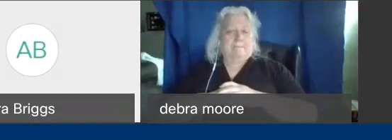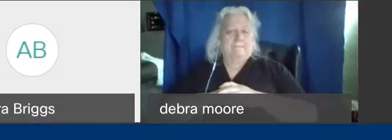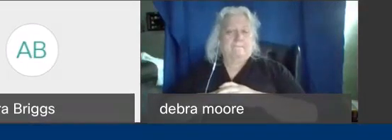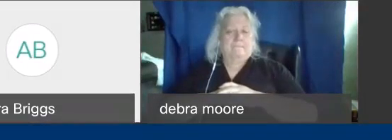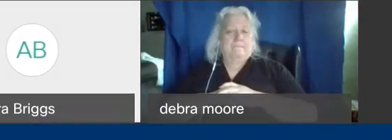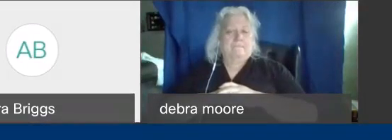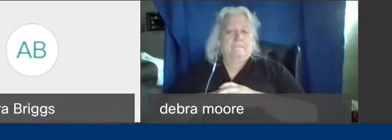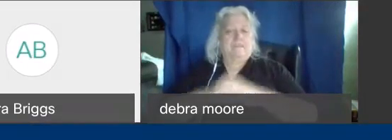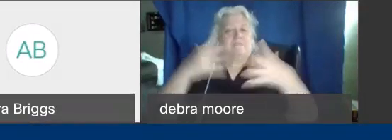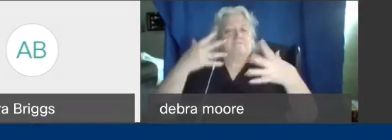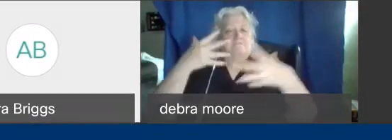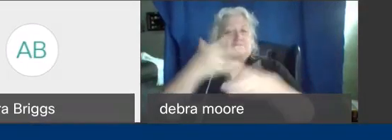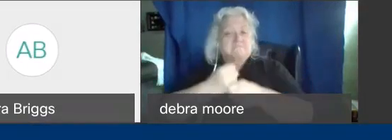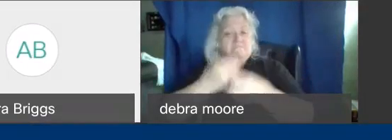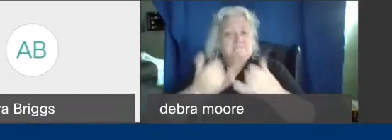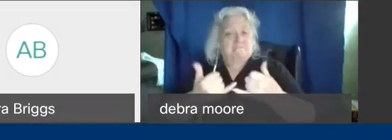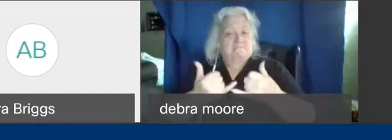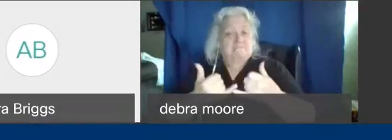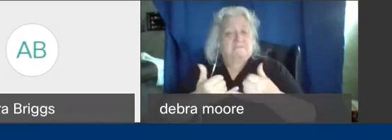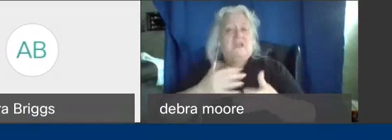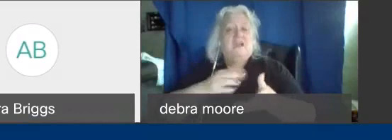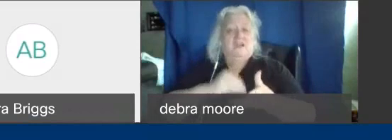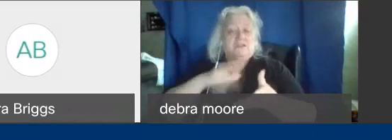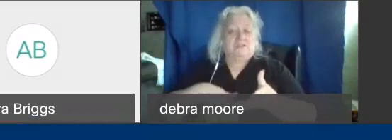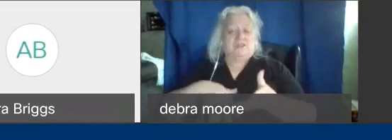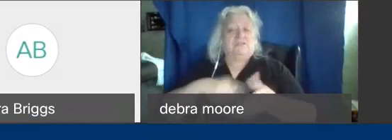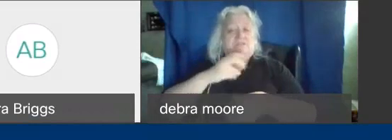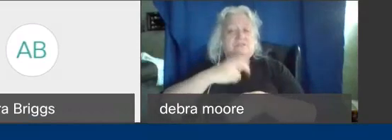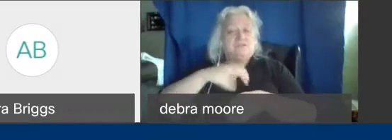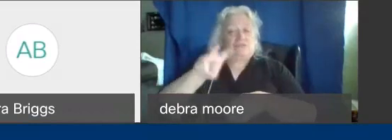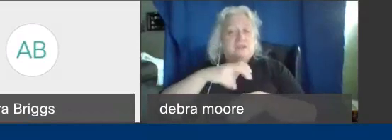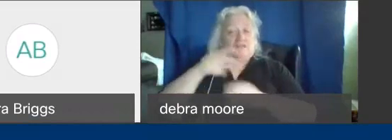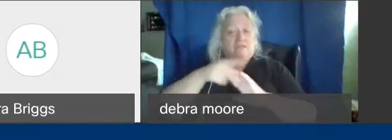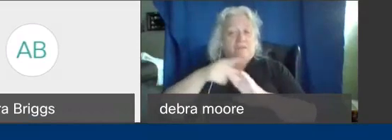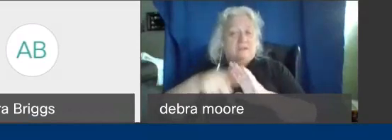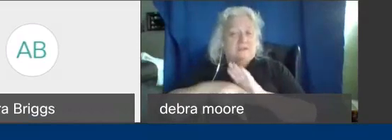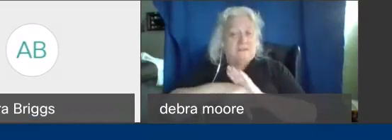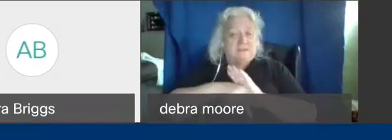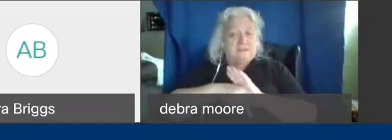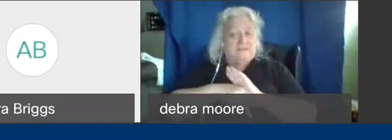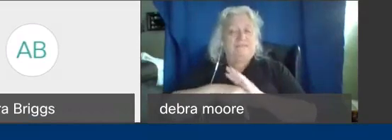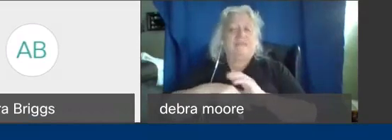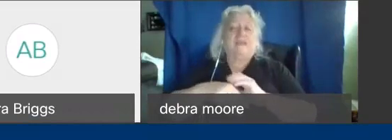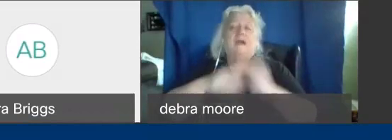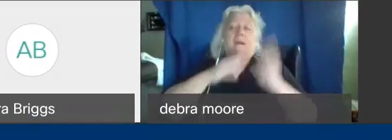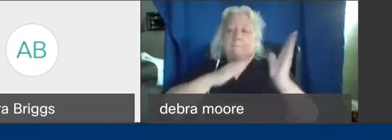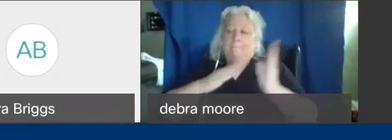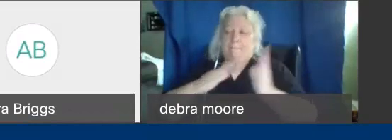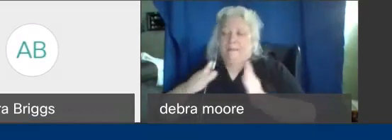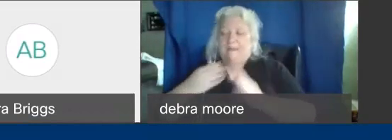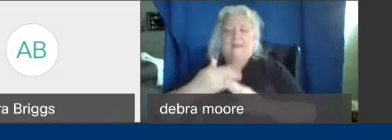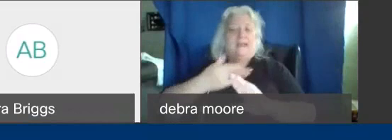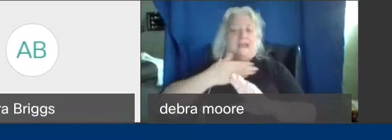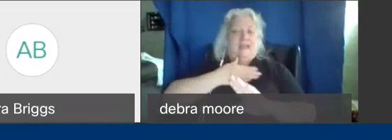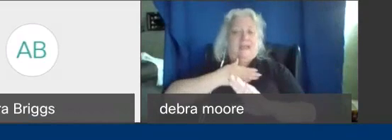So in summary, you can view the student travel policy on the website, but it is important to remember that planning ahead is the key when it comes to